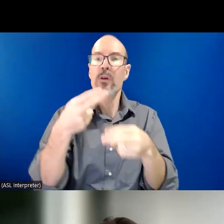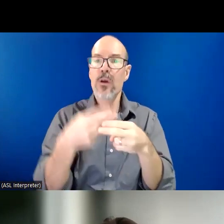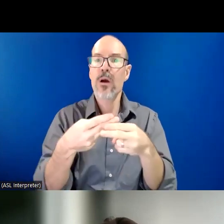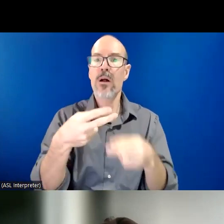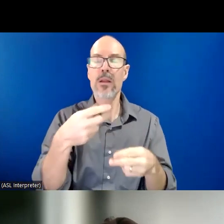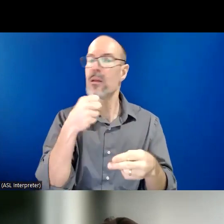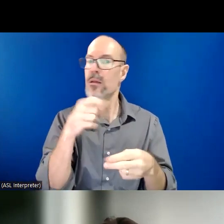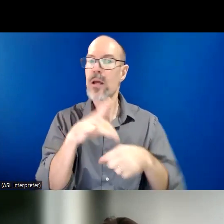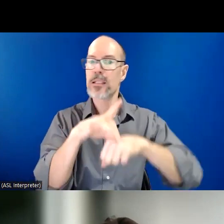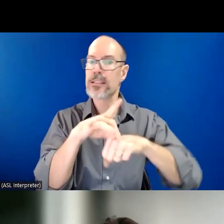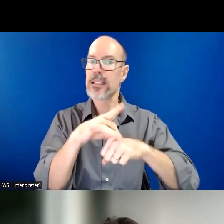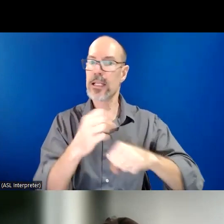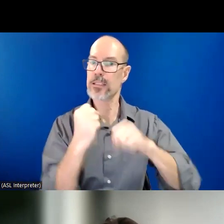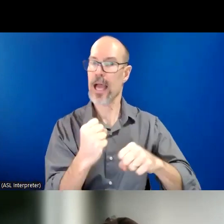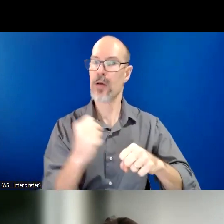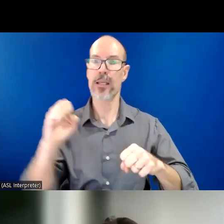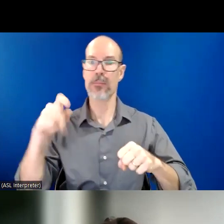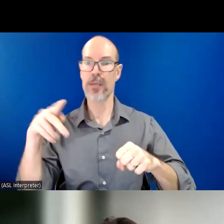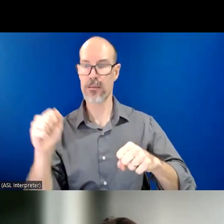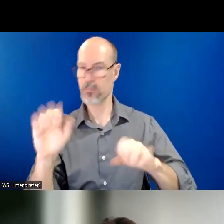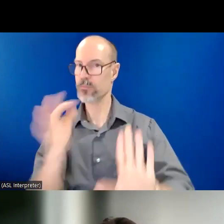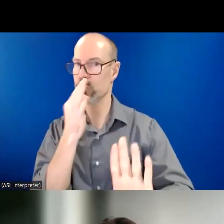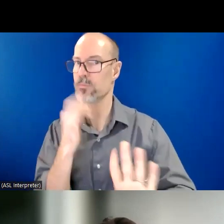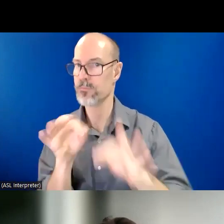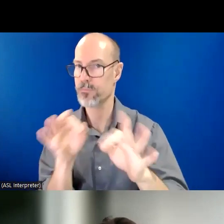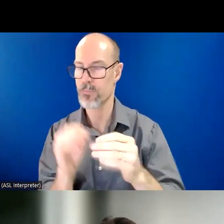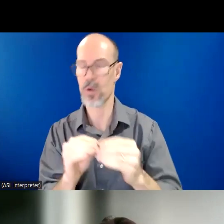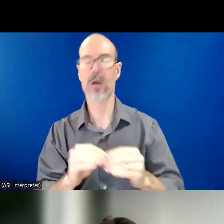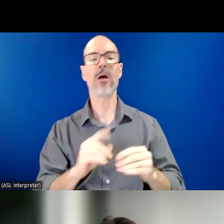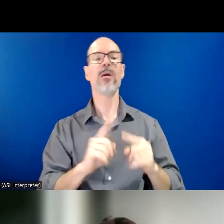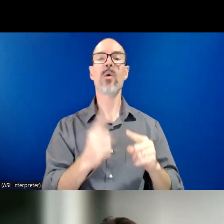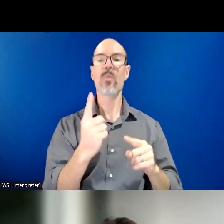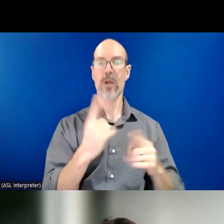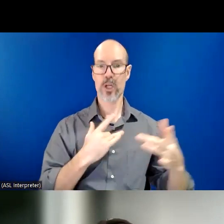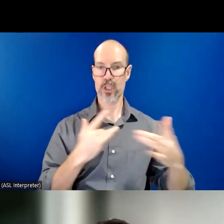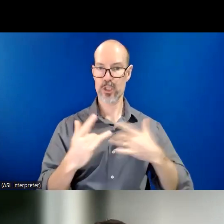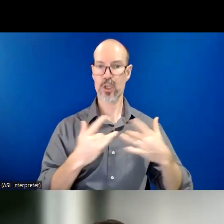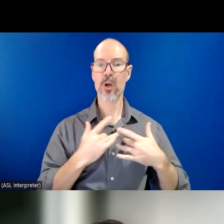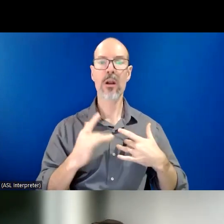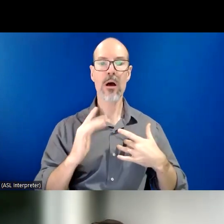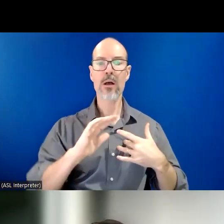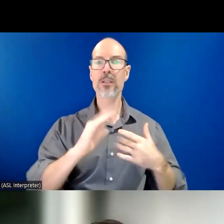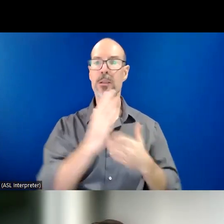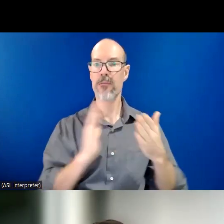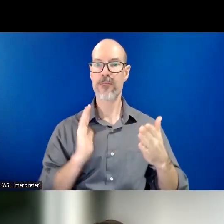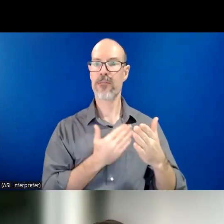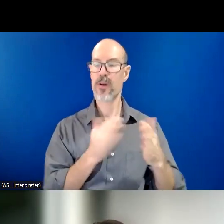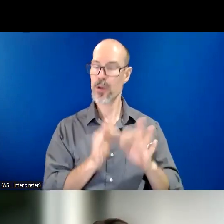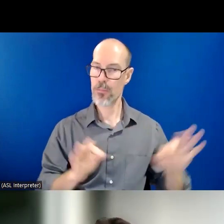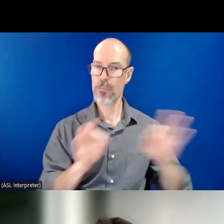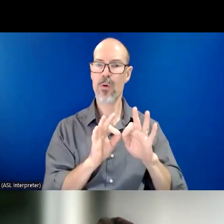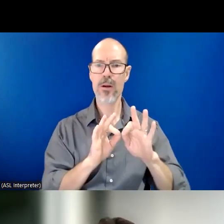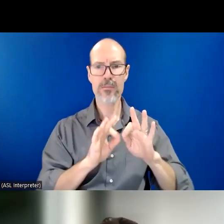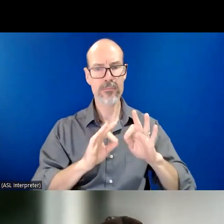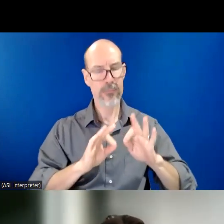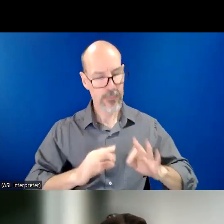by the EPA. I'm almost done here. One concern we have is that some of the very important and valuable environmental justice